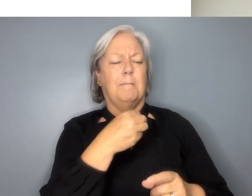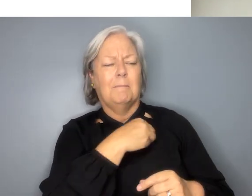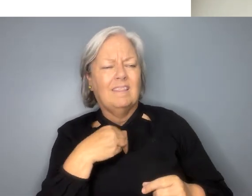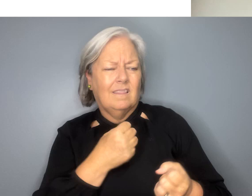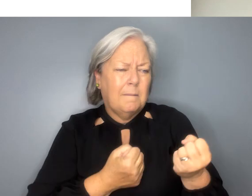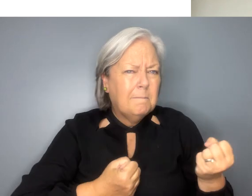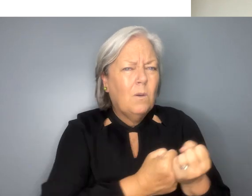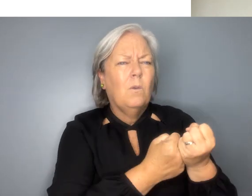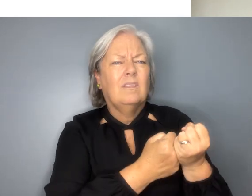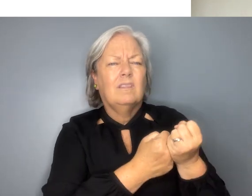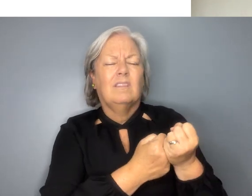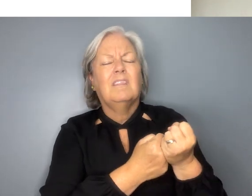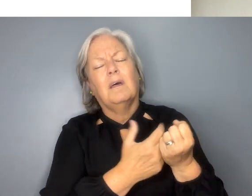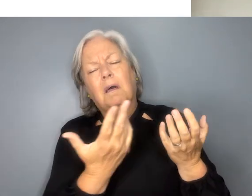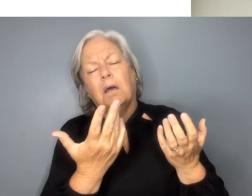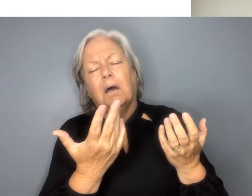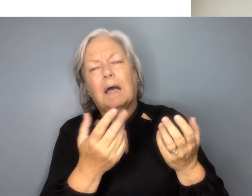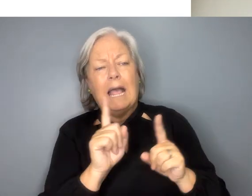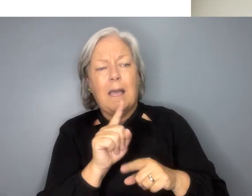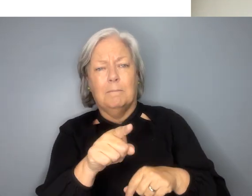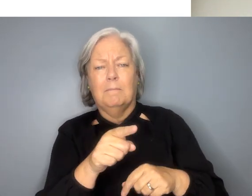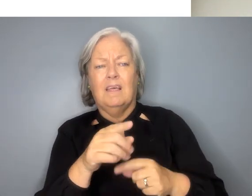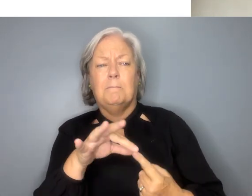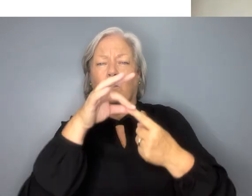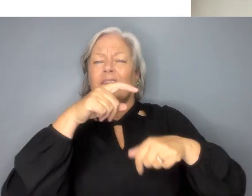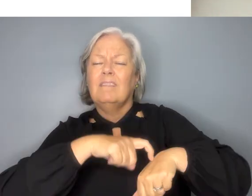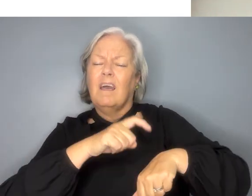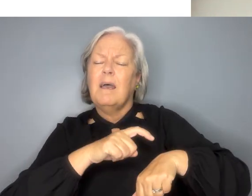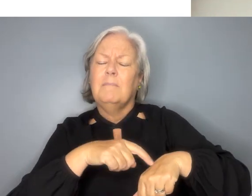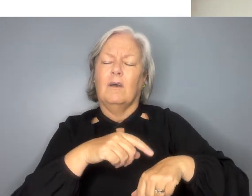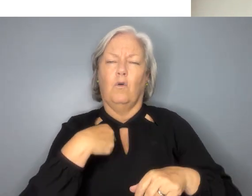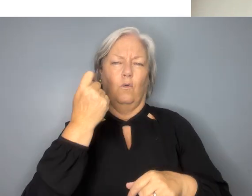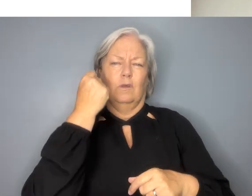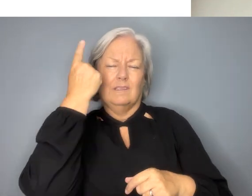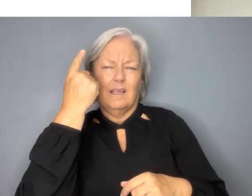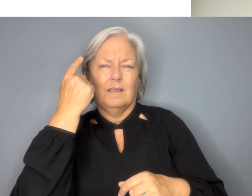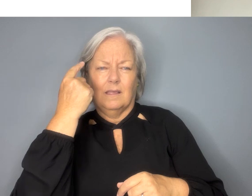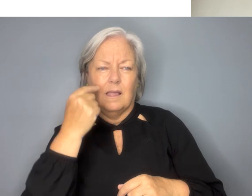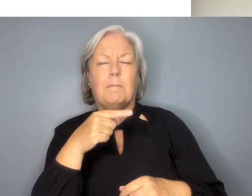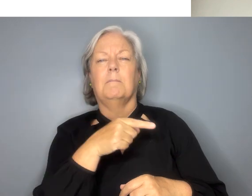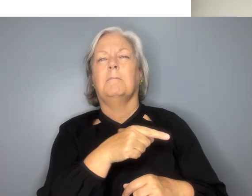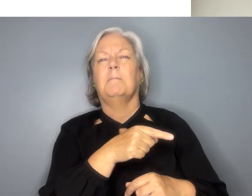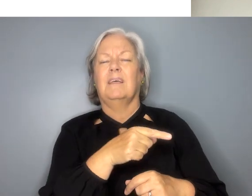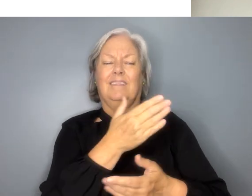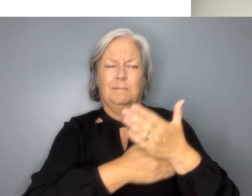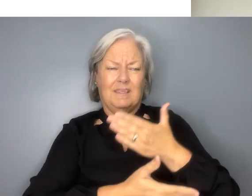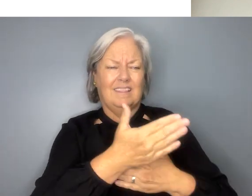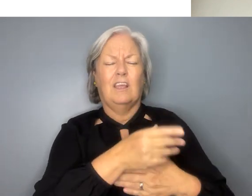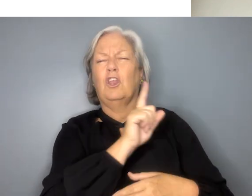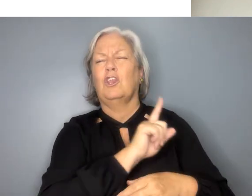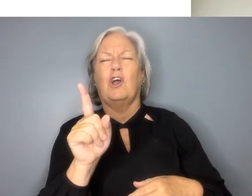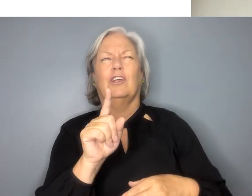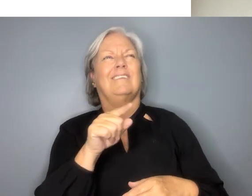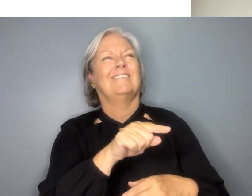obviously medical support where necessary, but like disability as a way of being rather than a